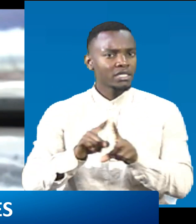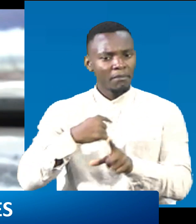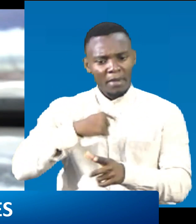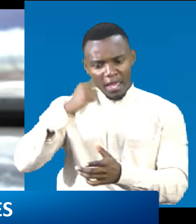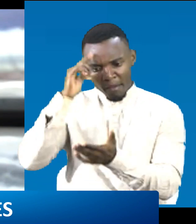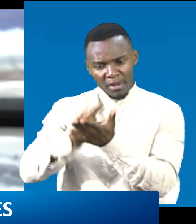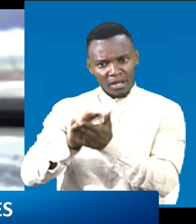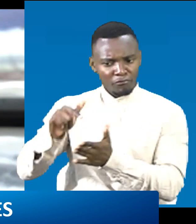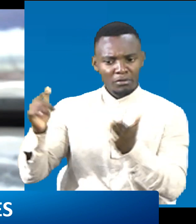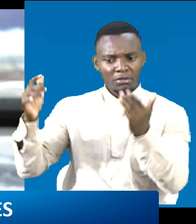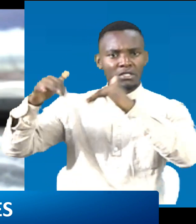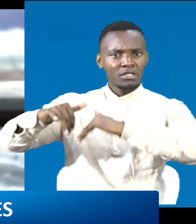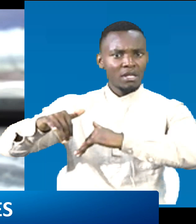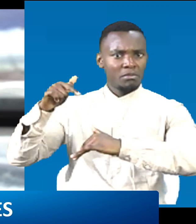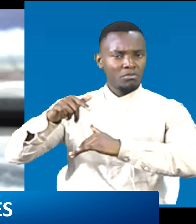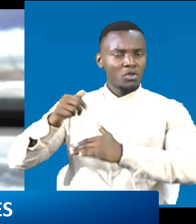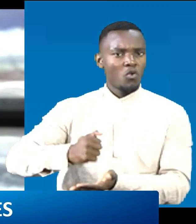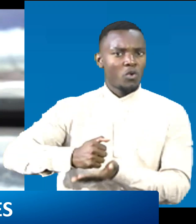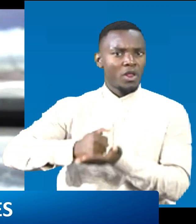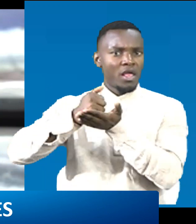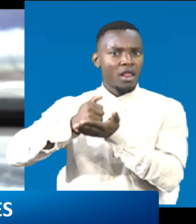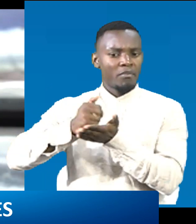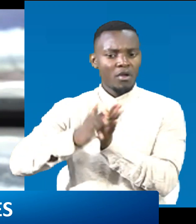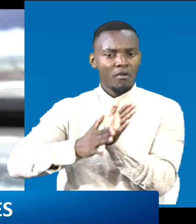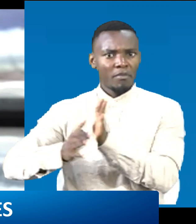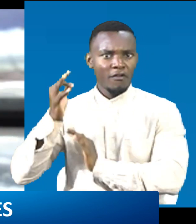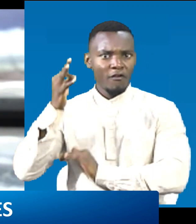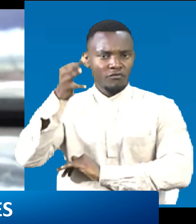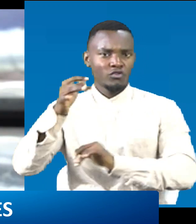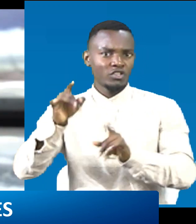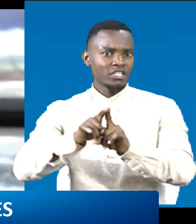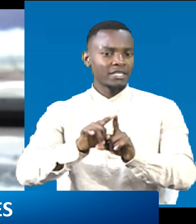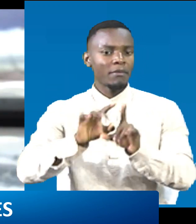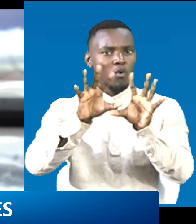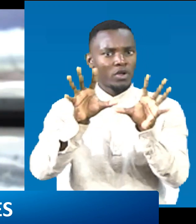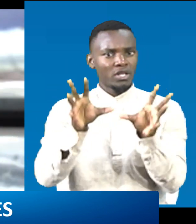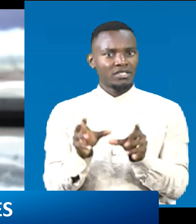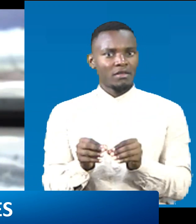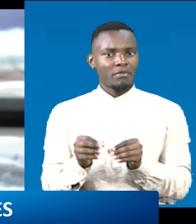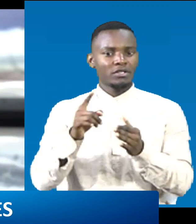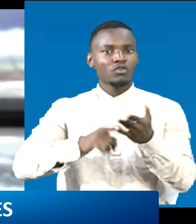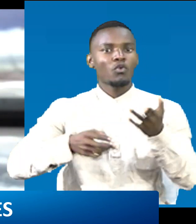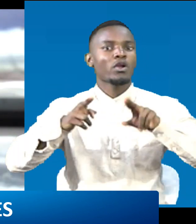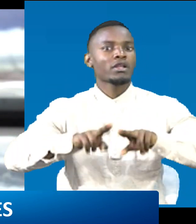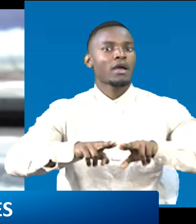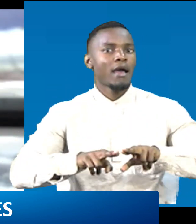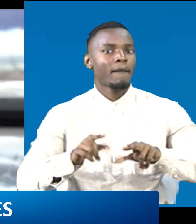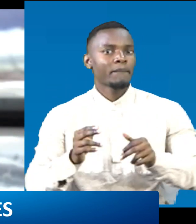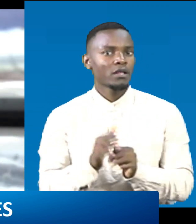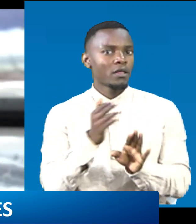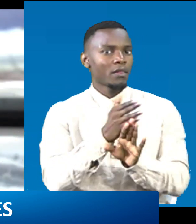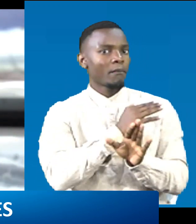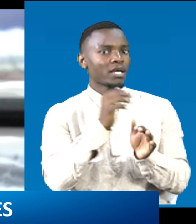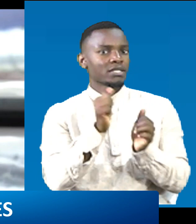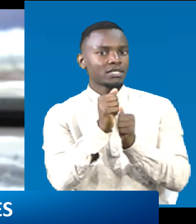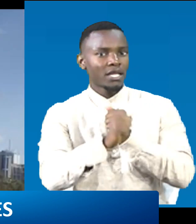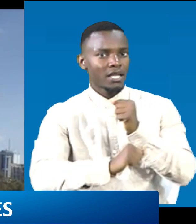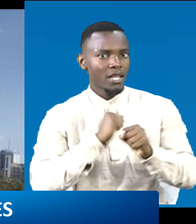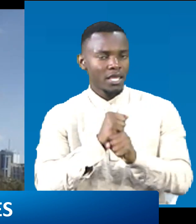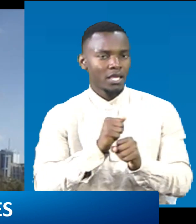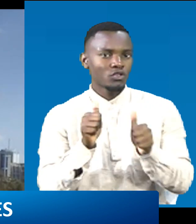will set the tune for future, and will also summarize what happened over the past 10 years, which is